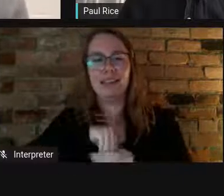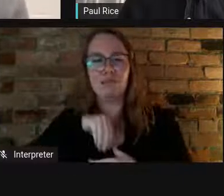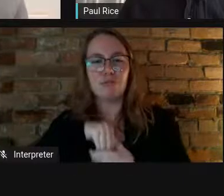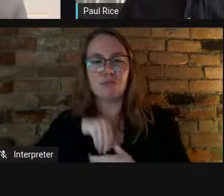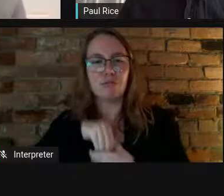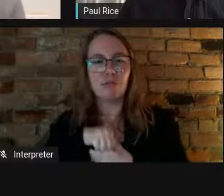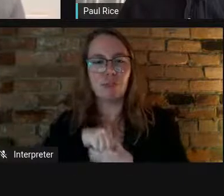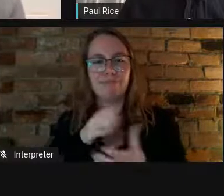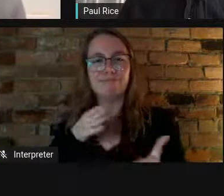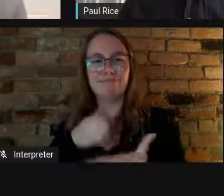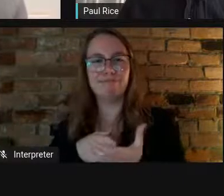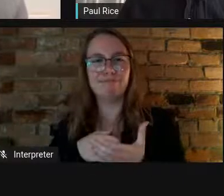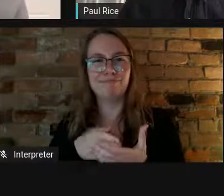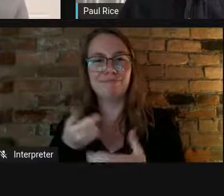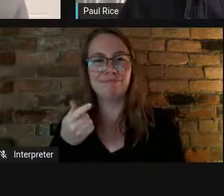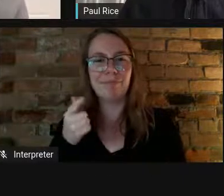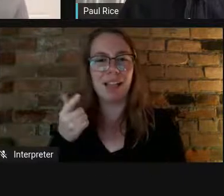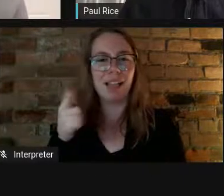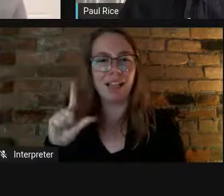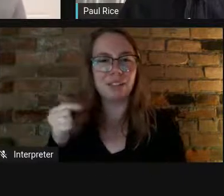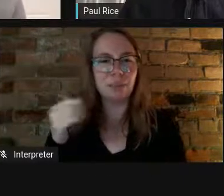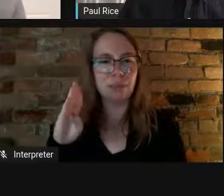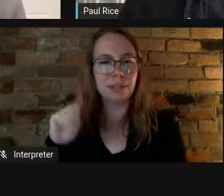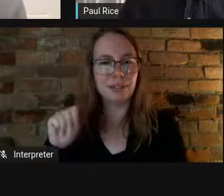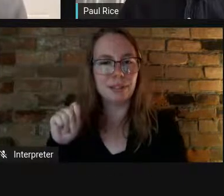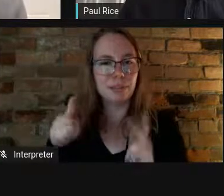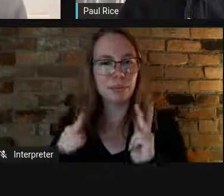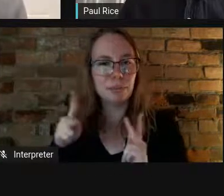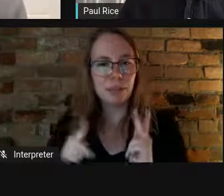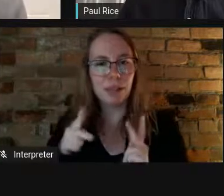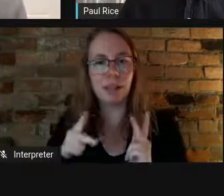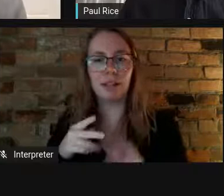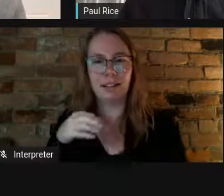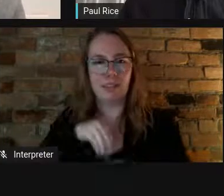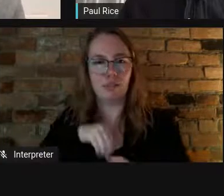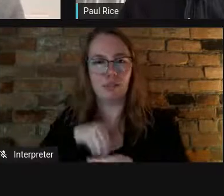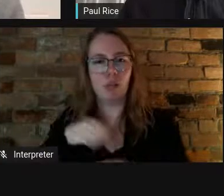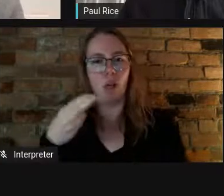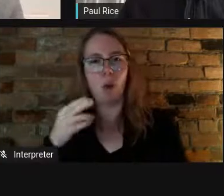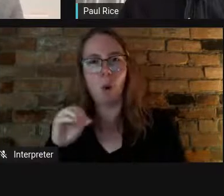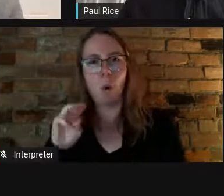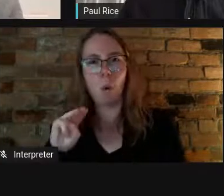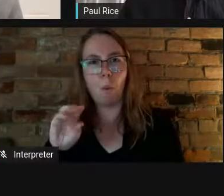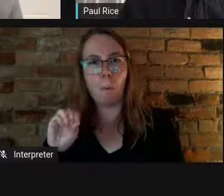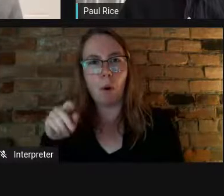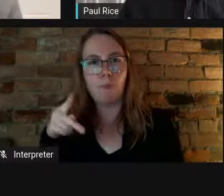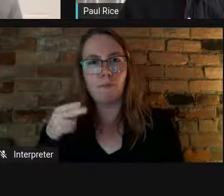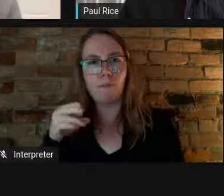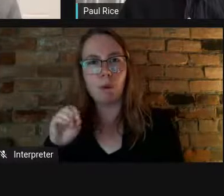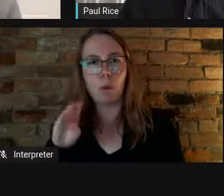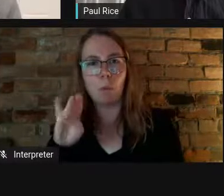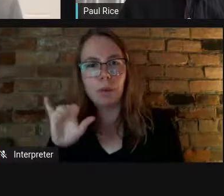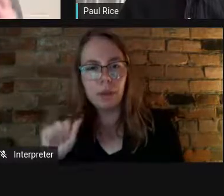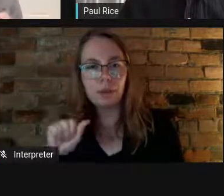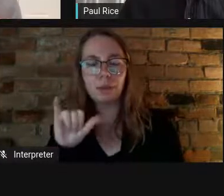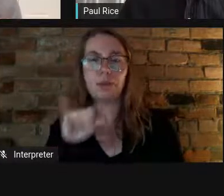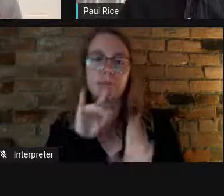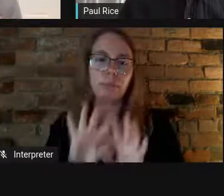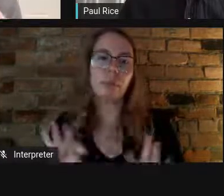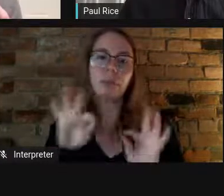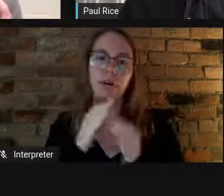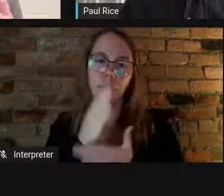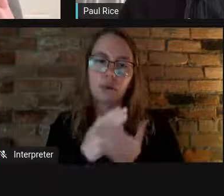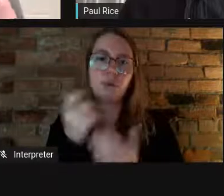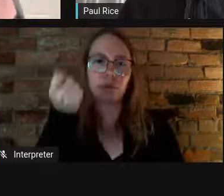know, it's still something, you know, our community deals with. And so that was an important piece of the equation to